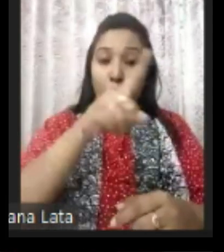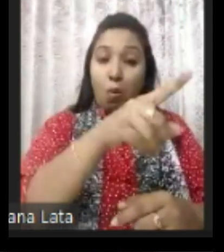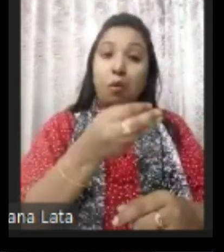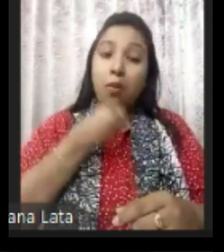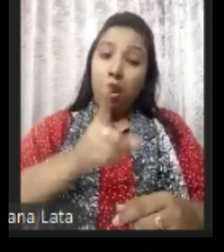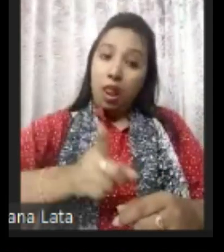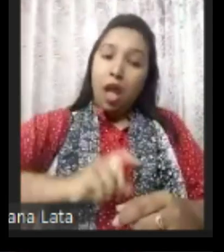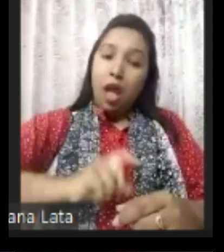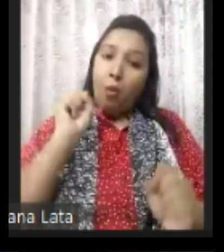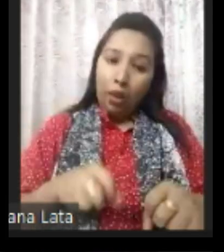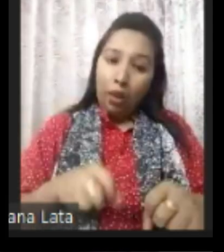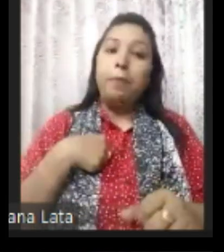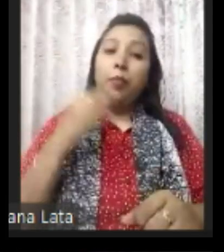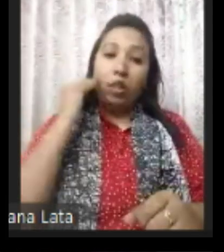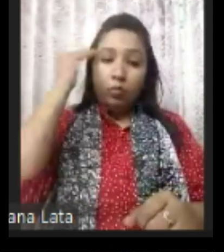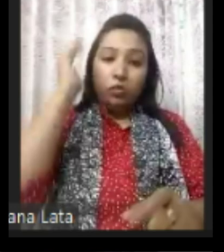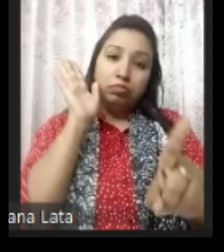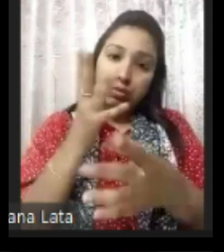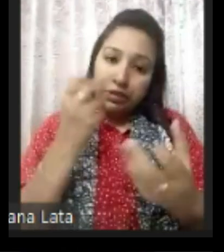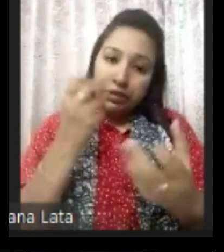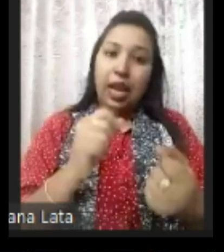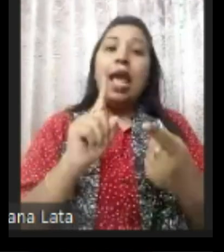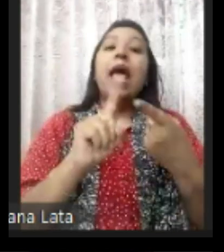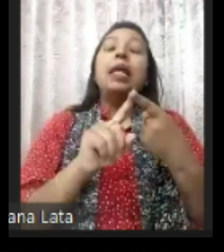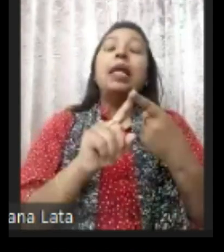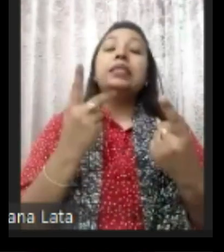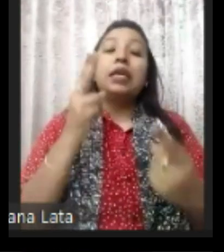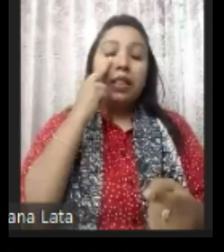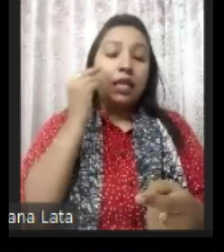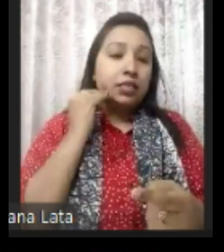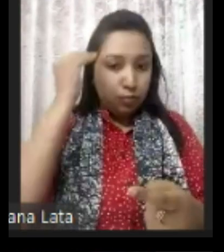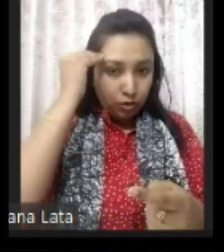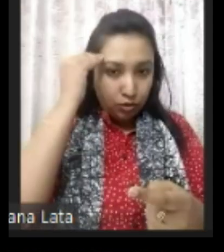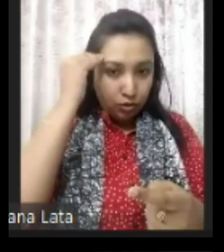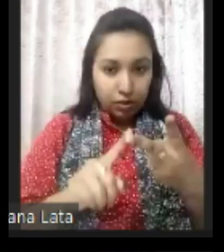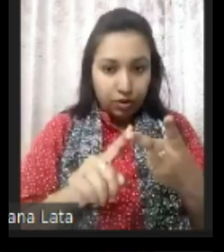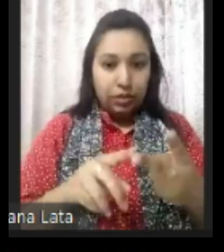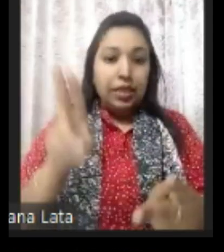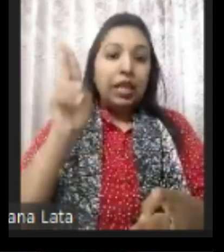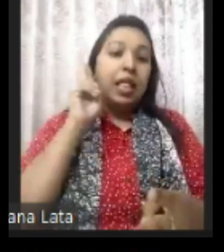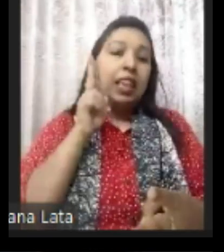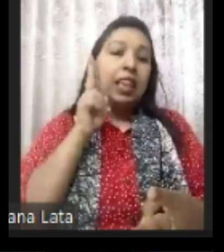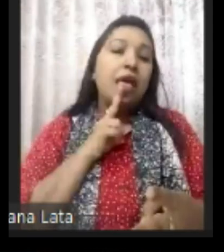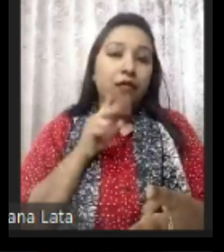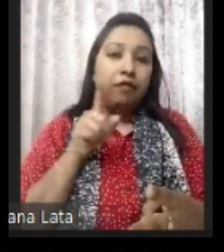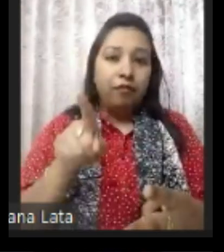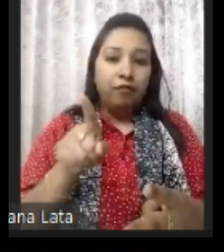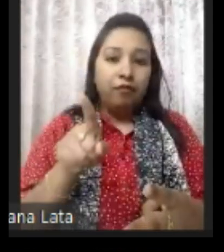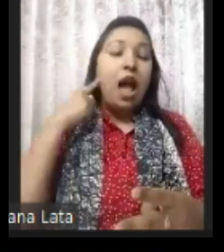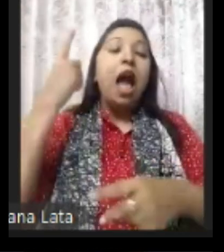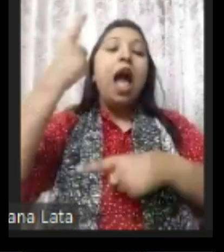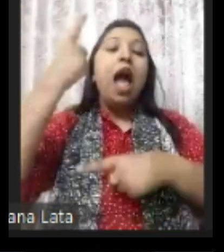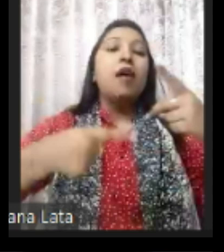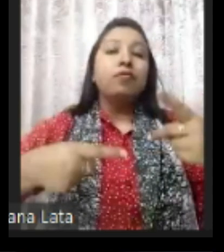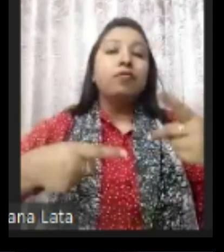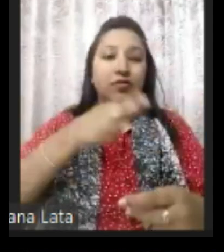who have a visual impairment and those who are deaf and hard of hearing. So we see a lot of intervention at this level. Now,